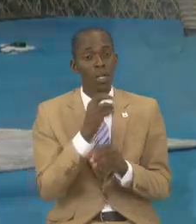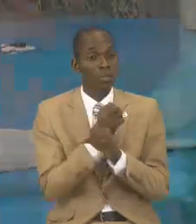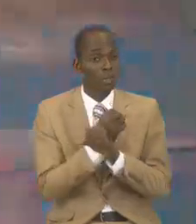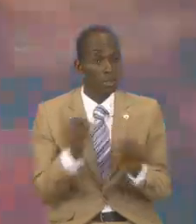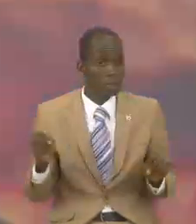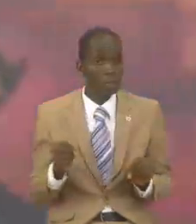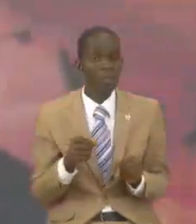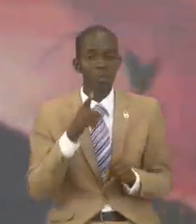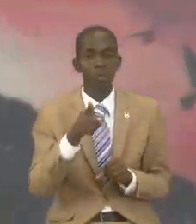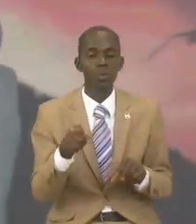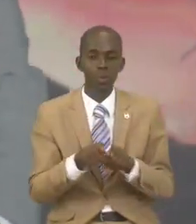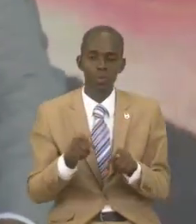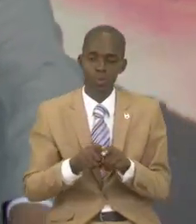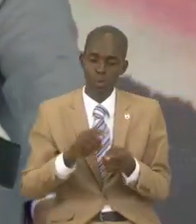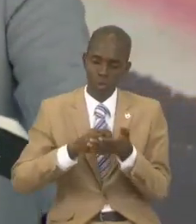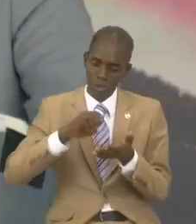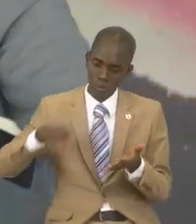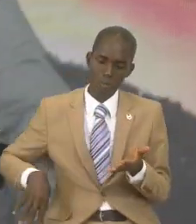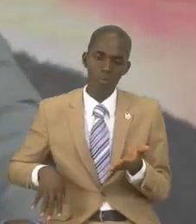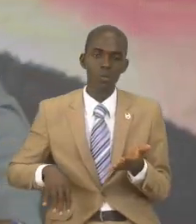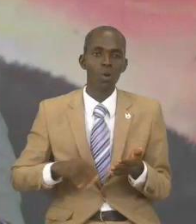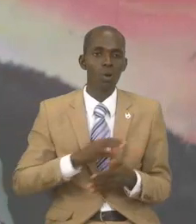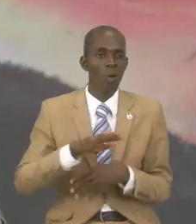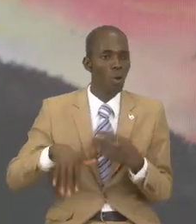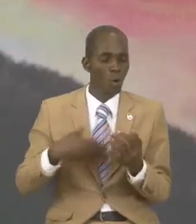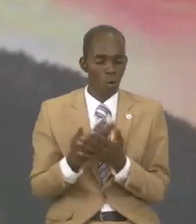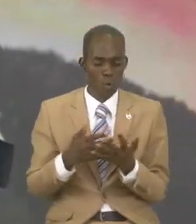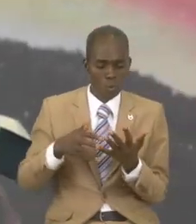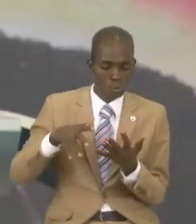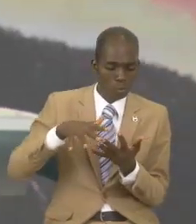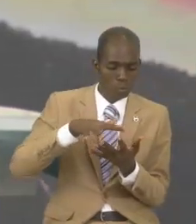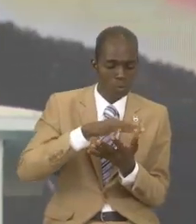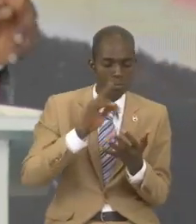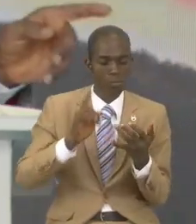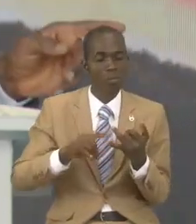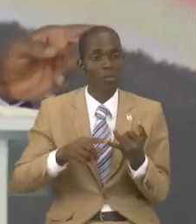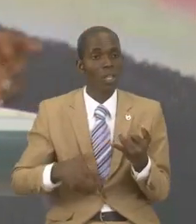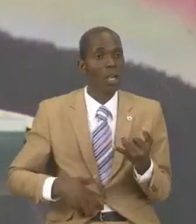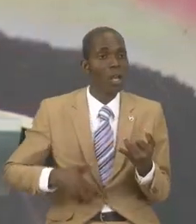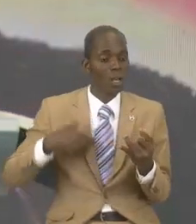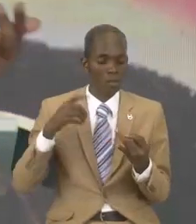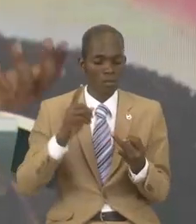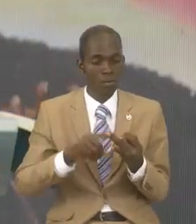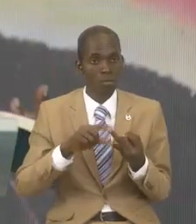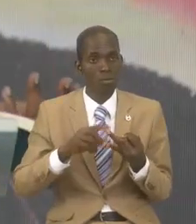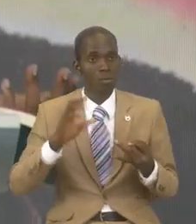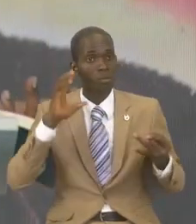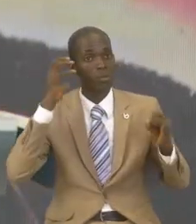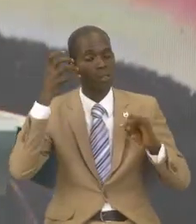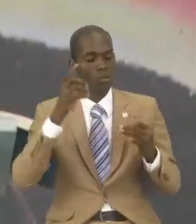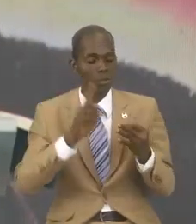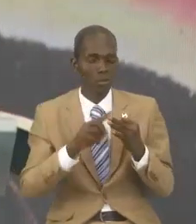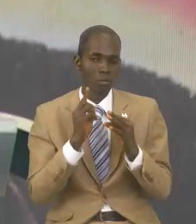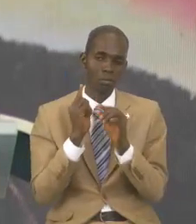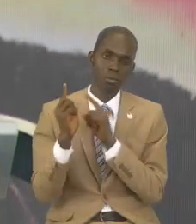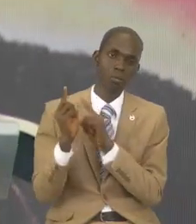put up all these: anger, wrath, malice, blasphemy. Can